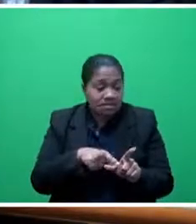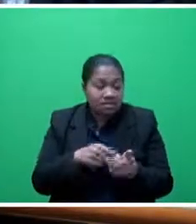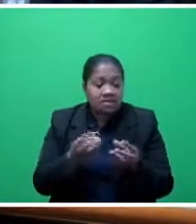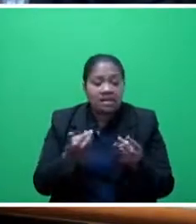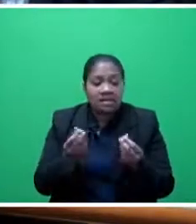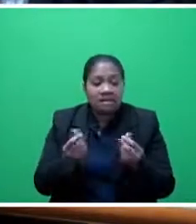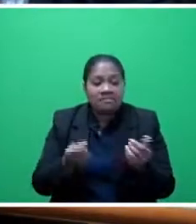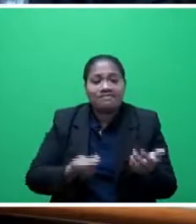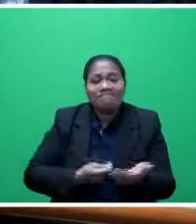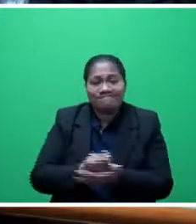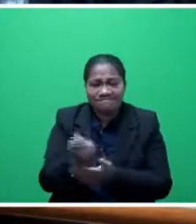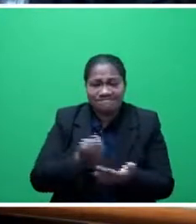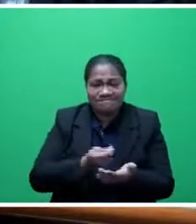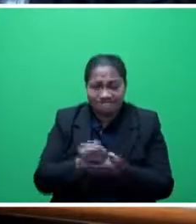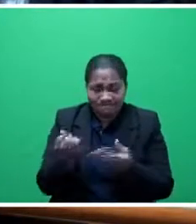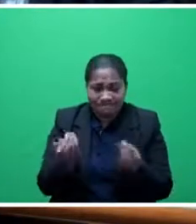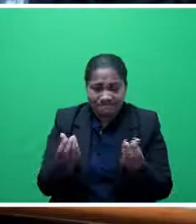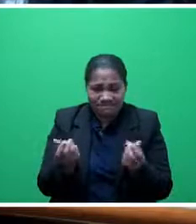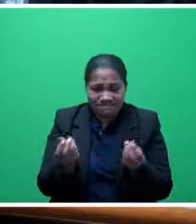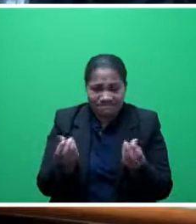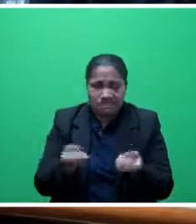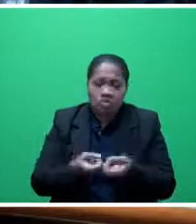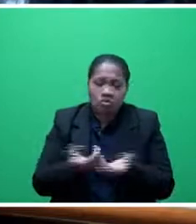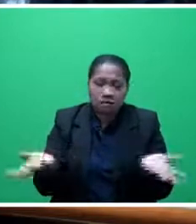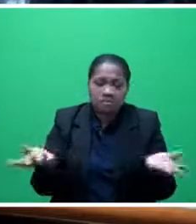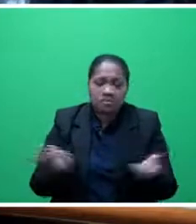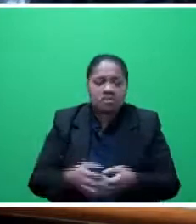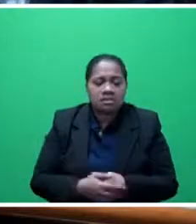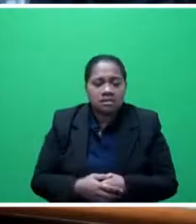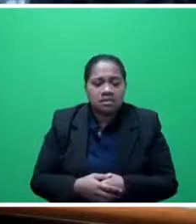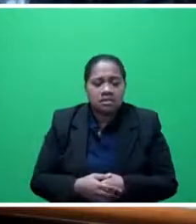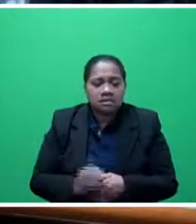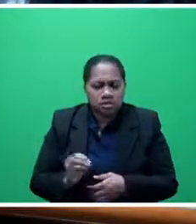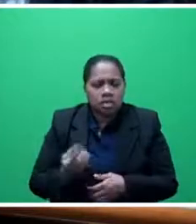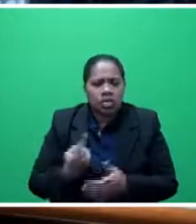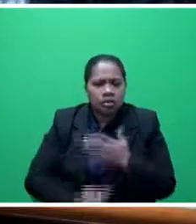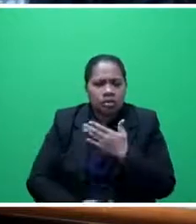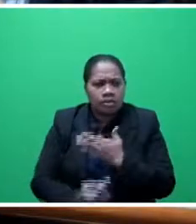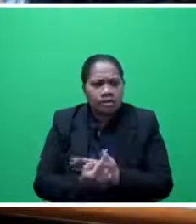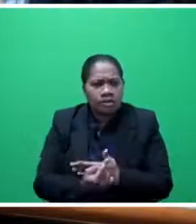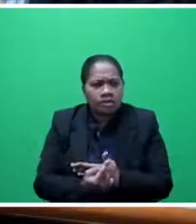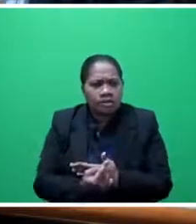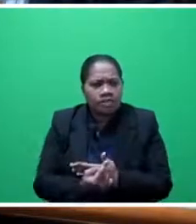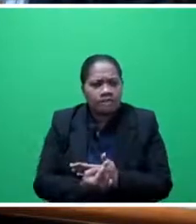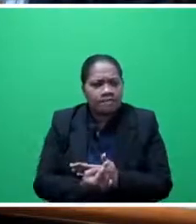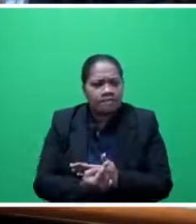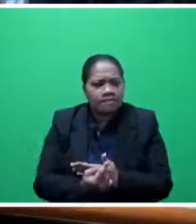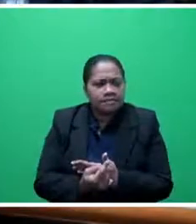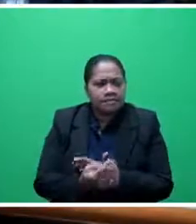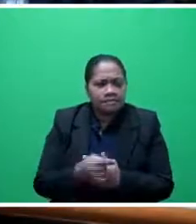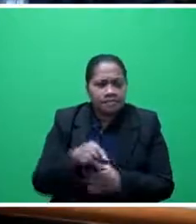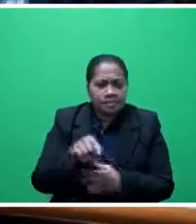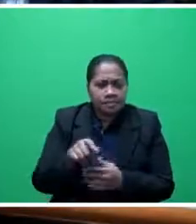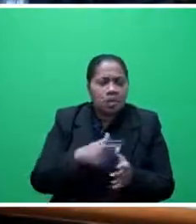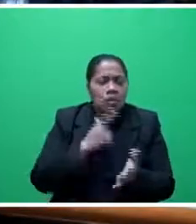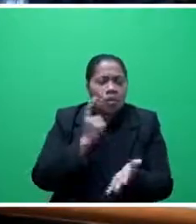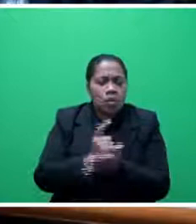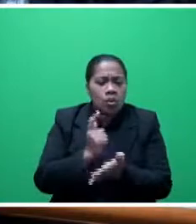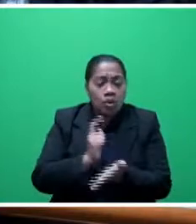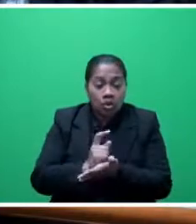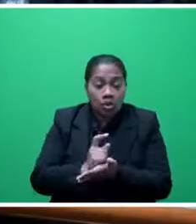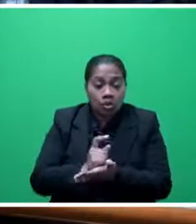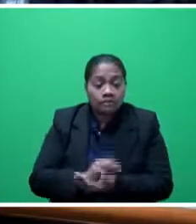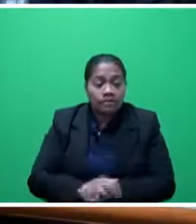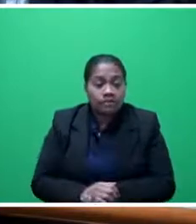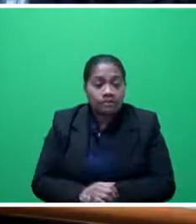revenue. And with the strict compliance, we don't oppose compliance, but a lot of the revenue